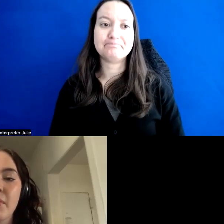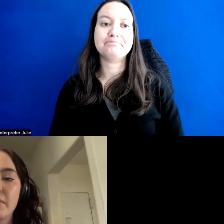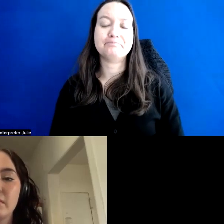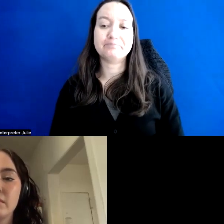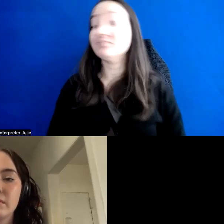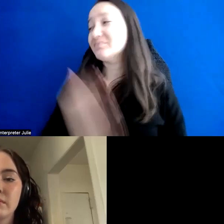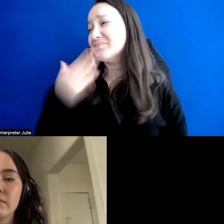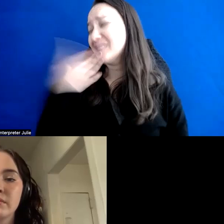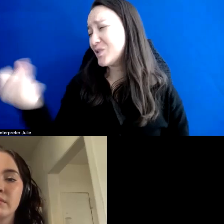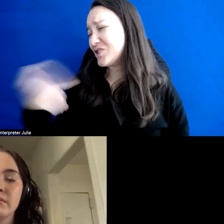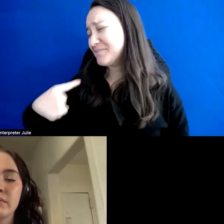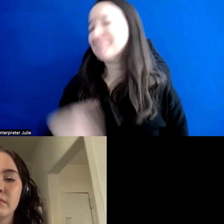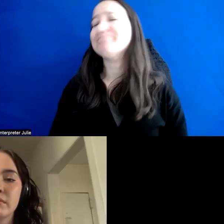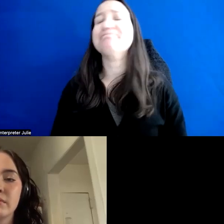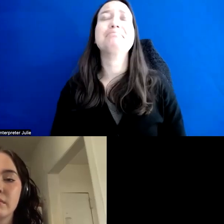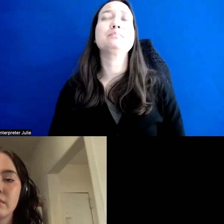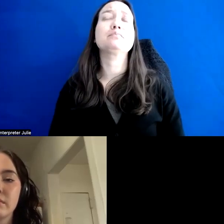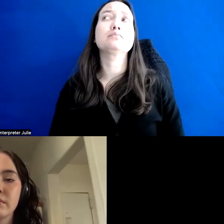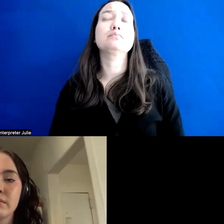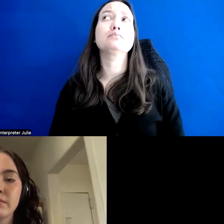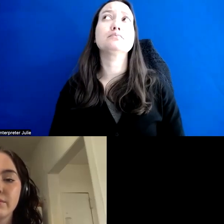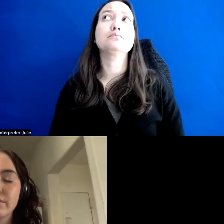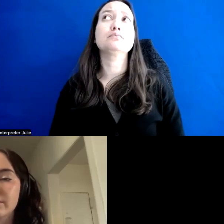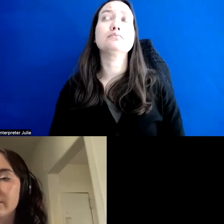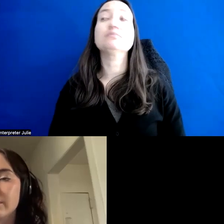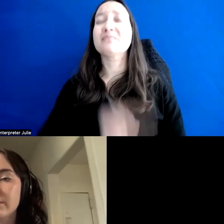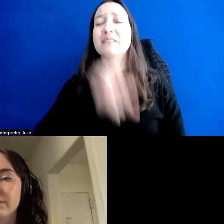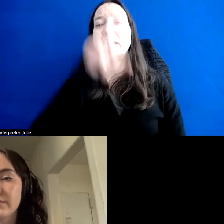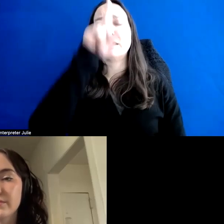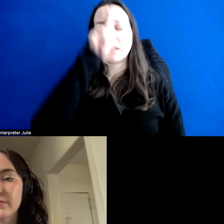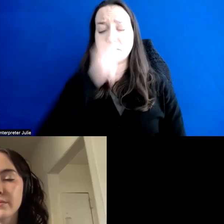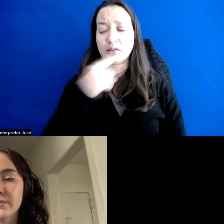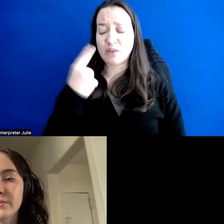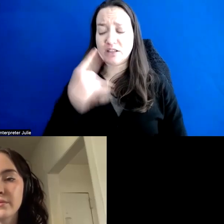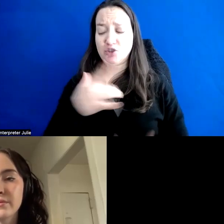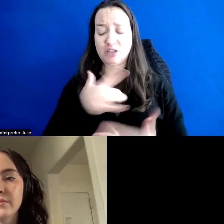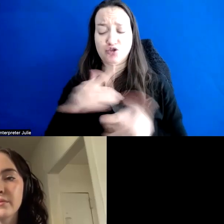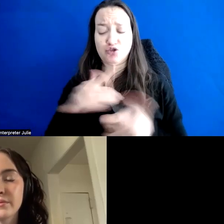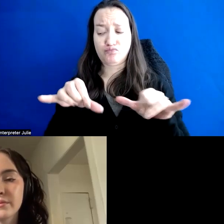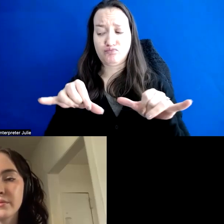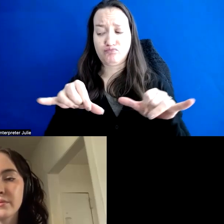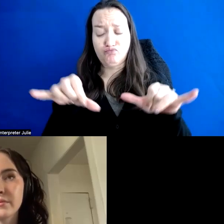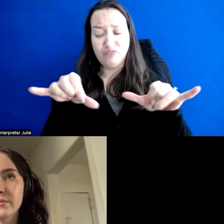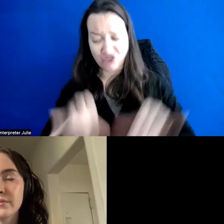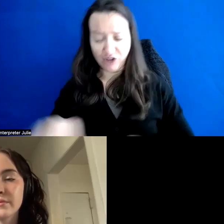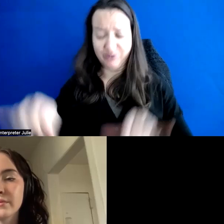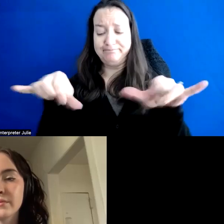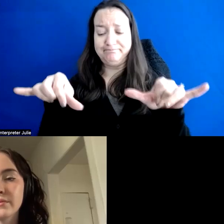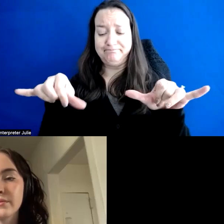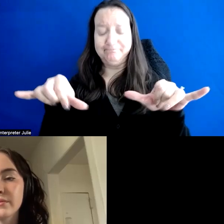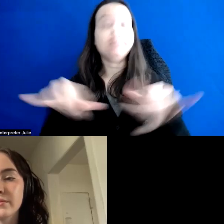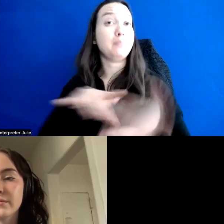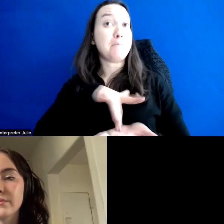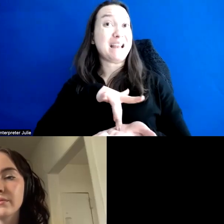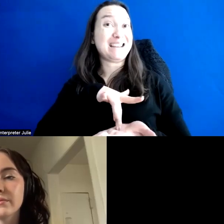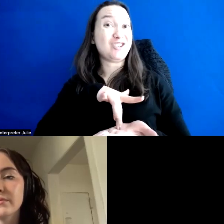Thank you for your question. I think one could say, to generalize to begin with, that the